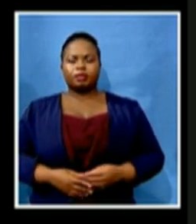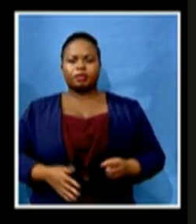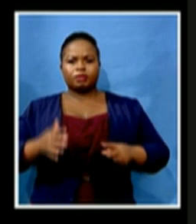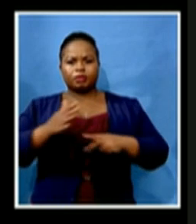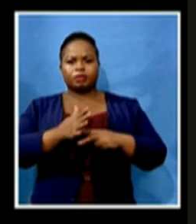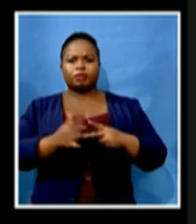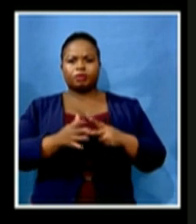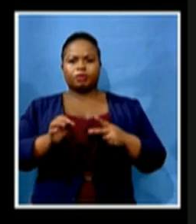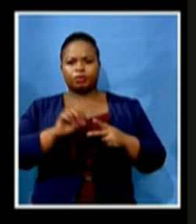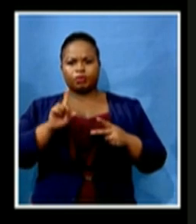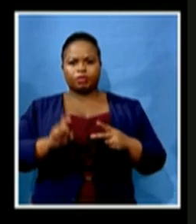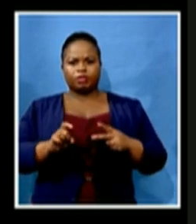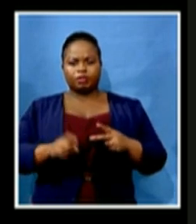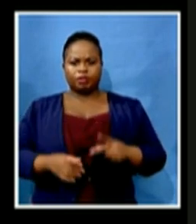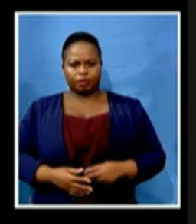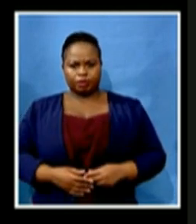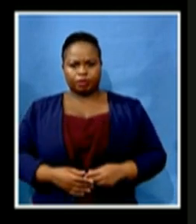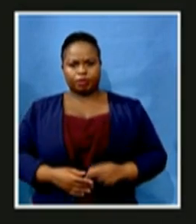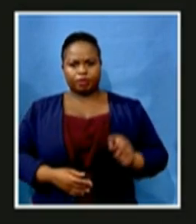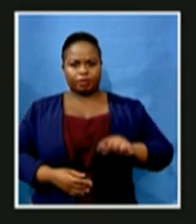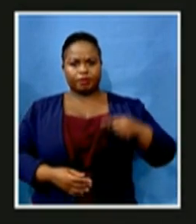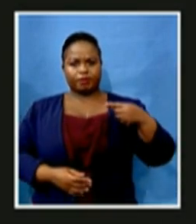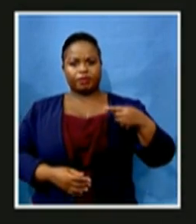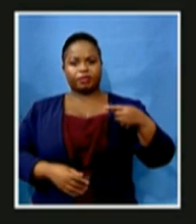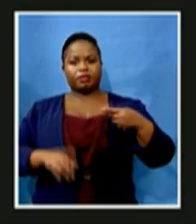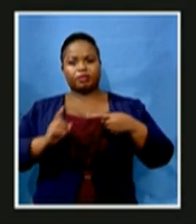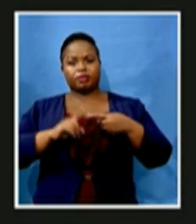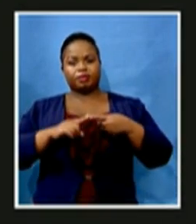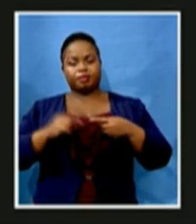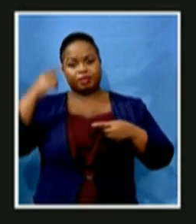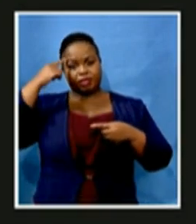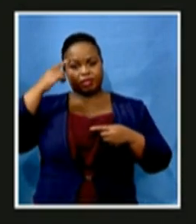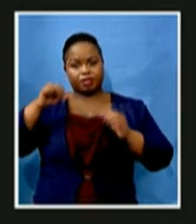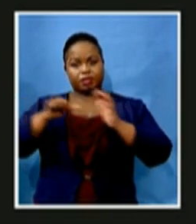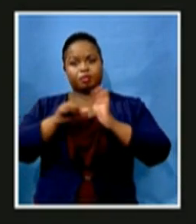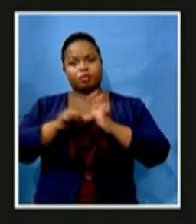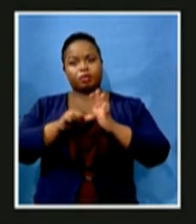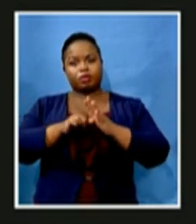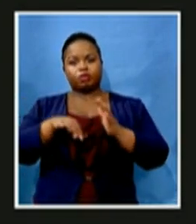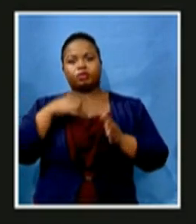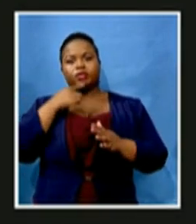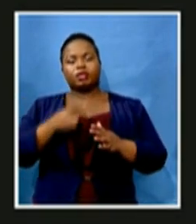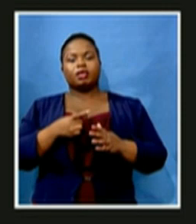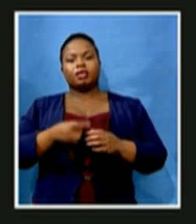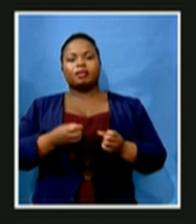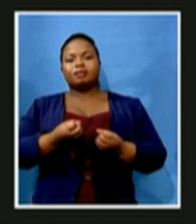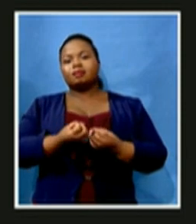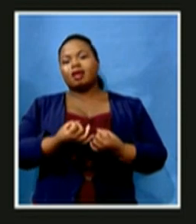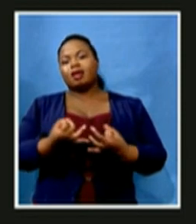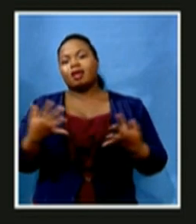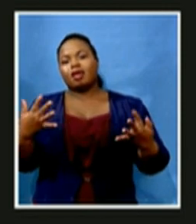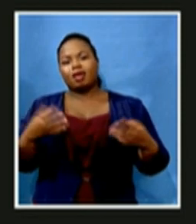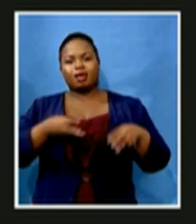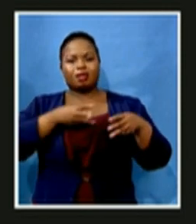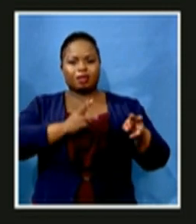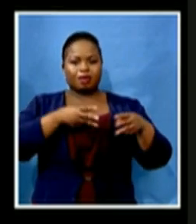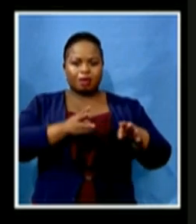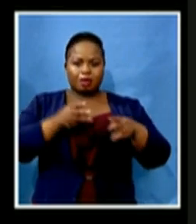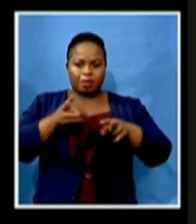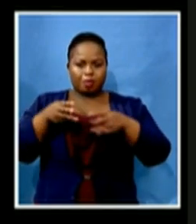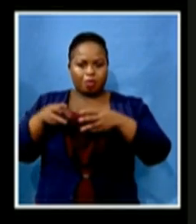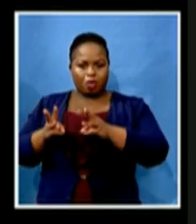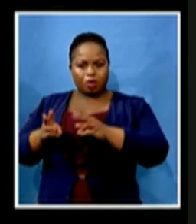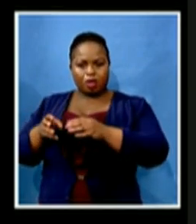to highlight that there are many modeling groups. The ones that are presented today are some of the ones that we know.